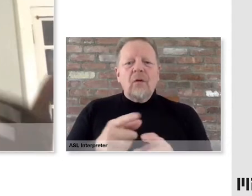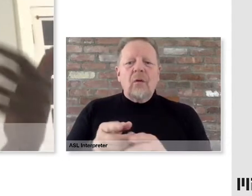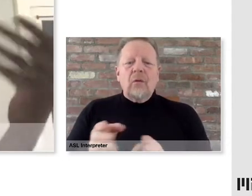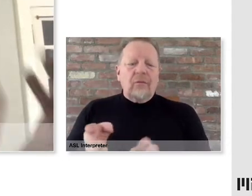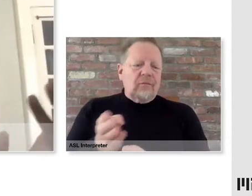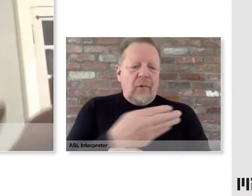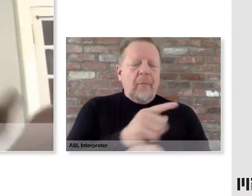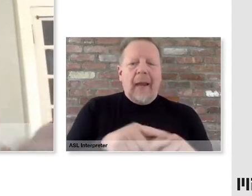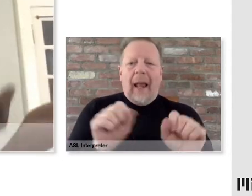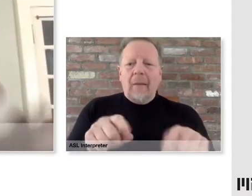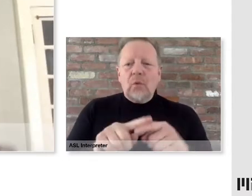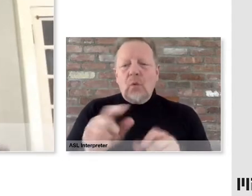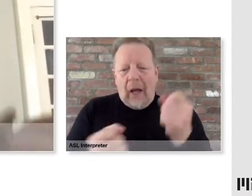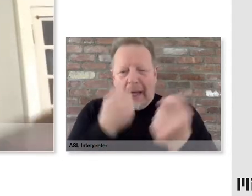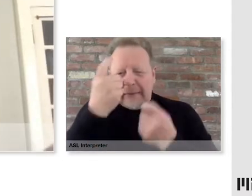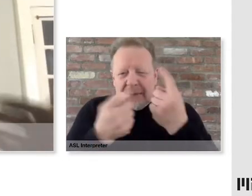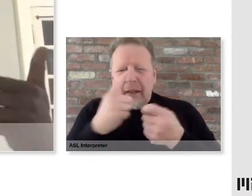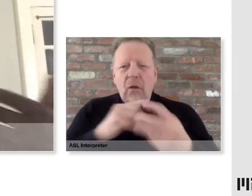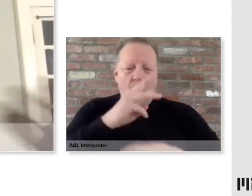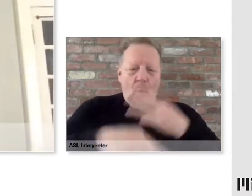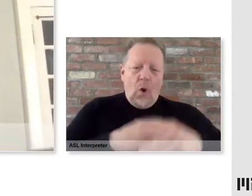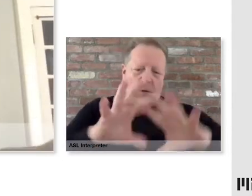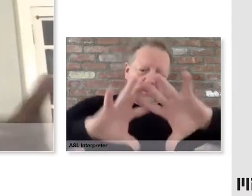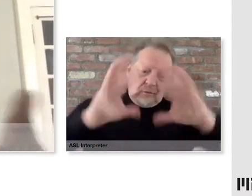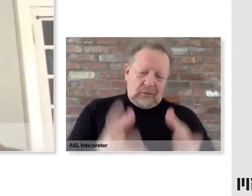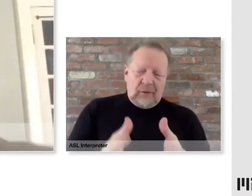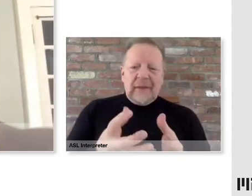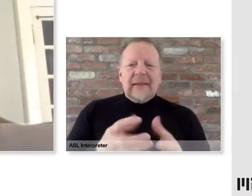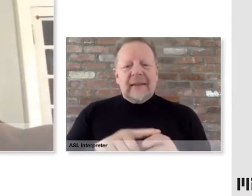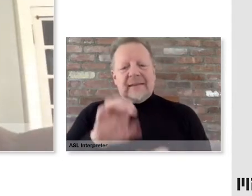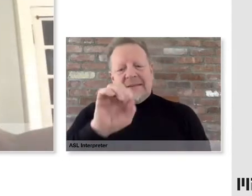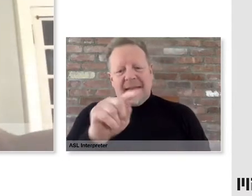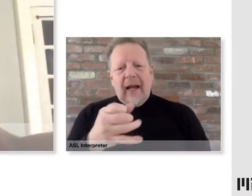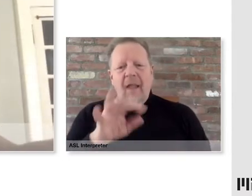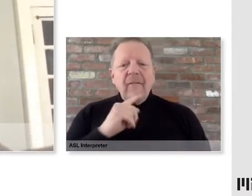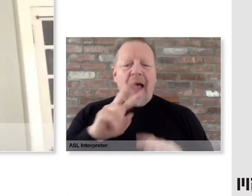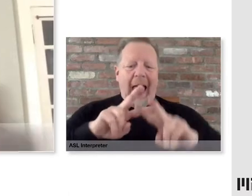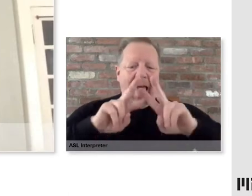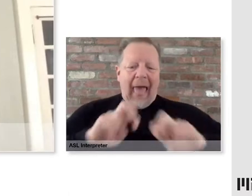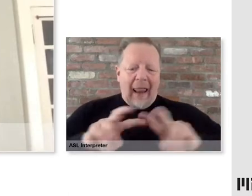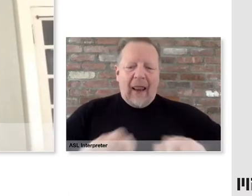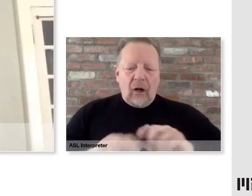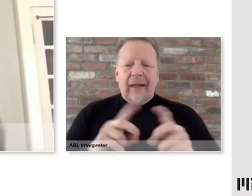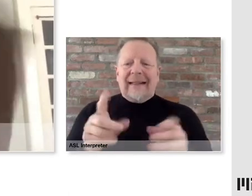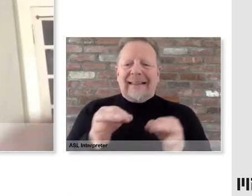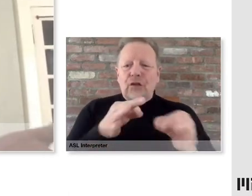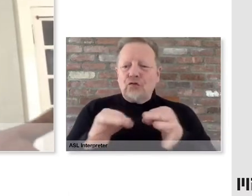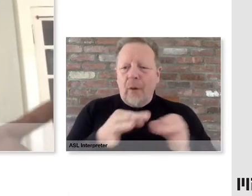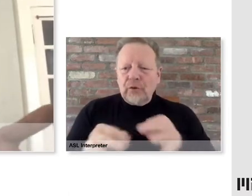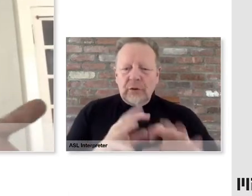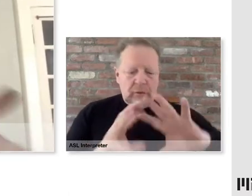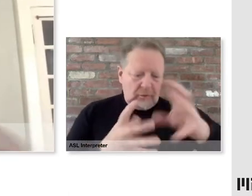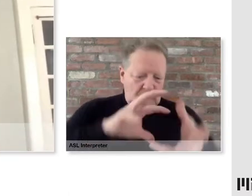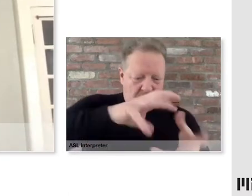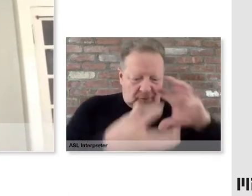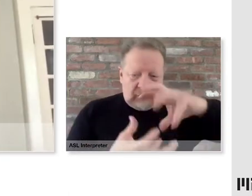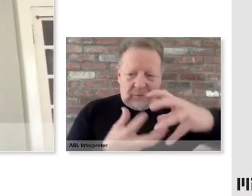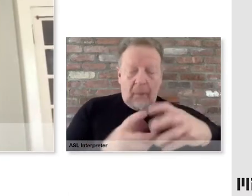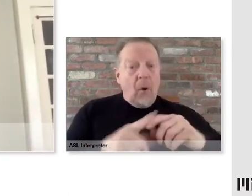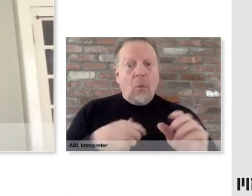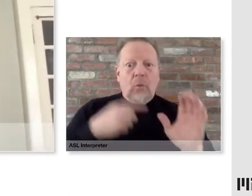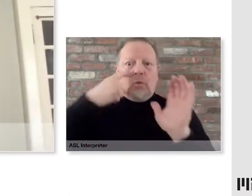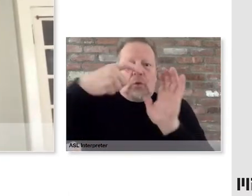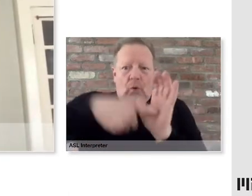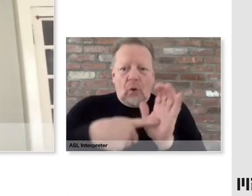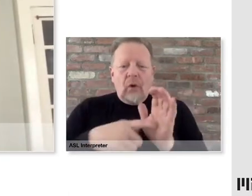to understand the world in terms of a set of analytical descriptions. And what we're finding is that, right, that those